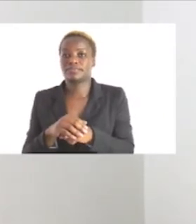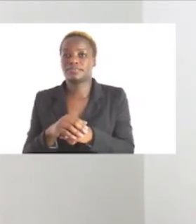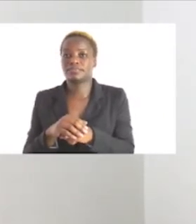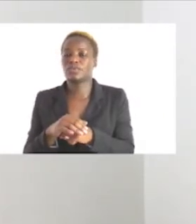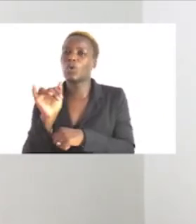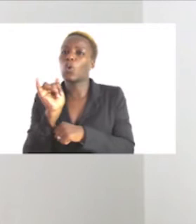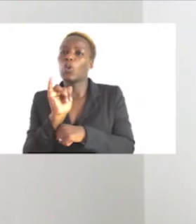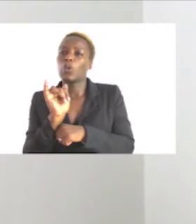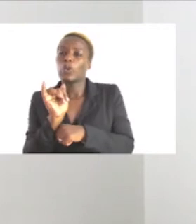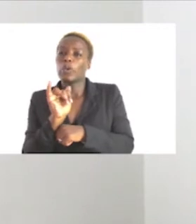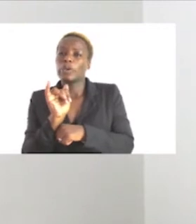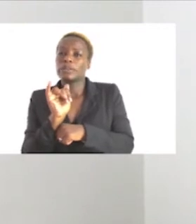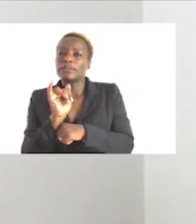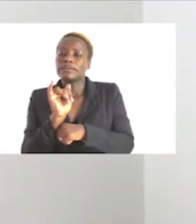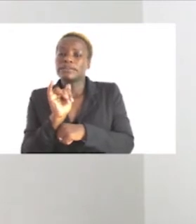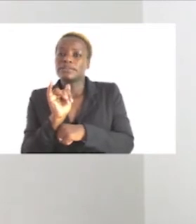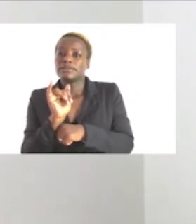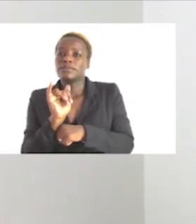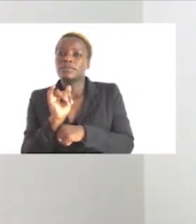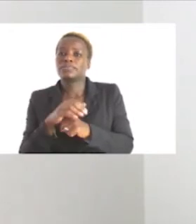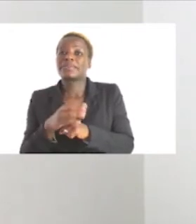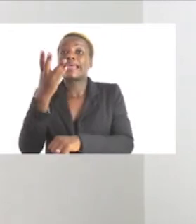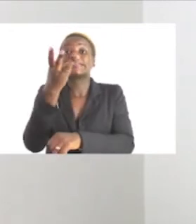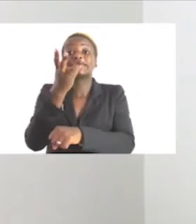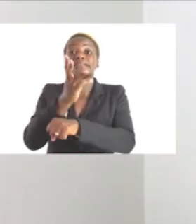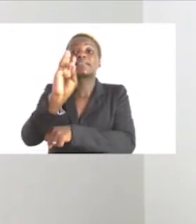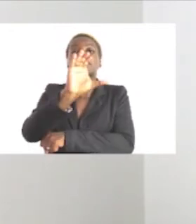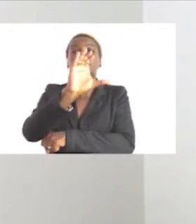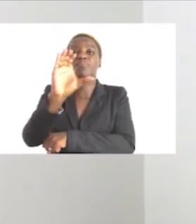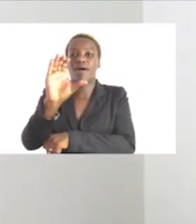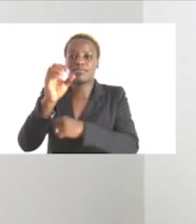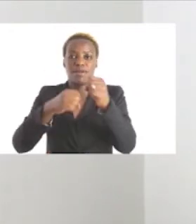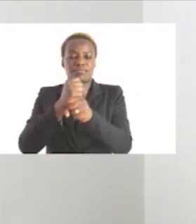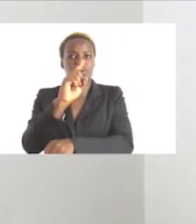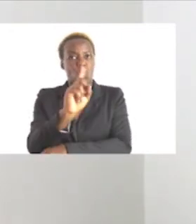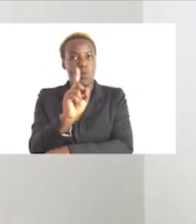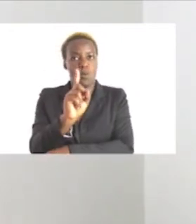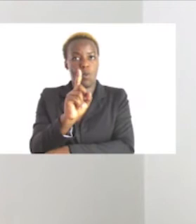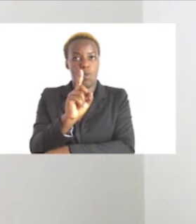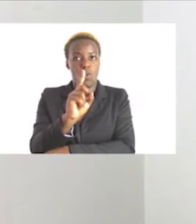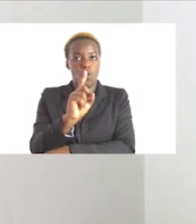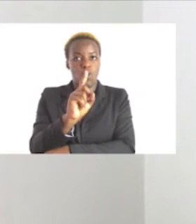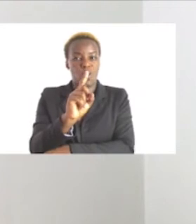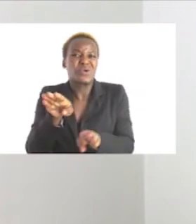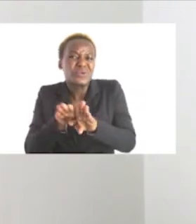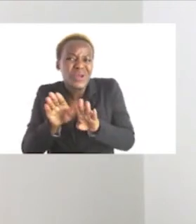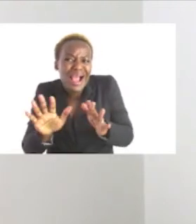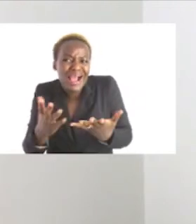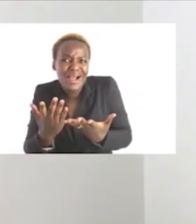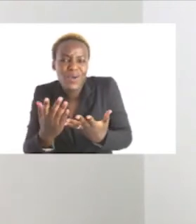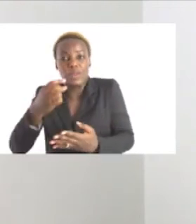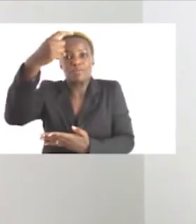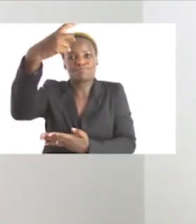month, can we tell me the 6th month of the year? What do? We count the